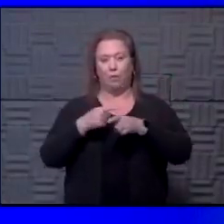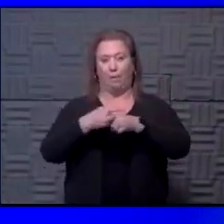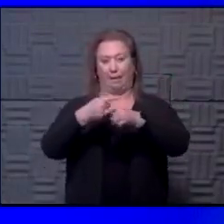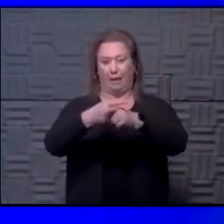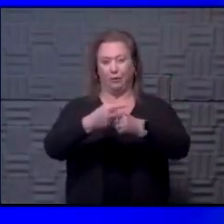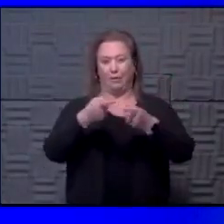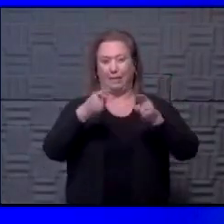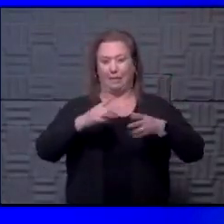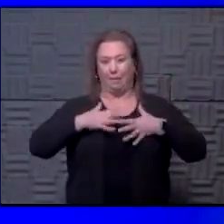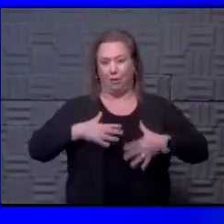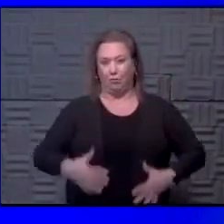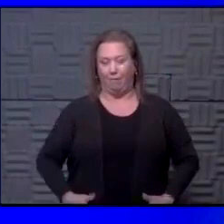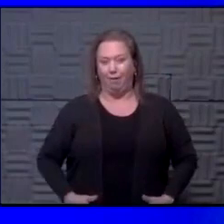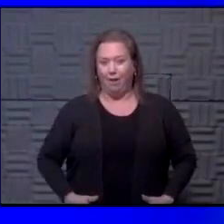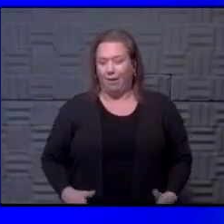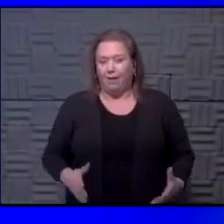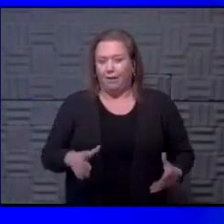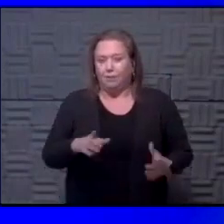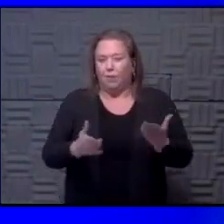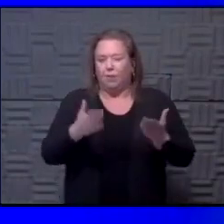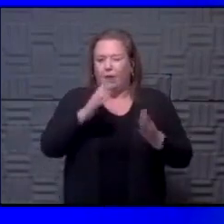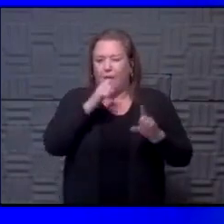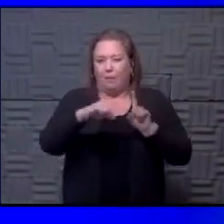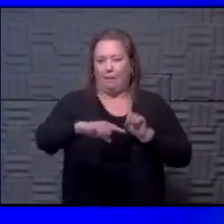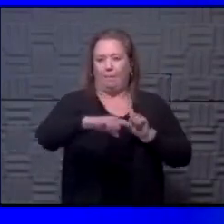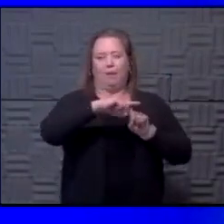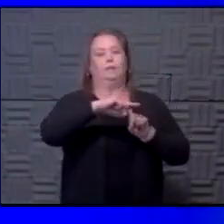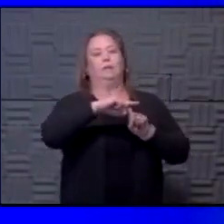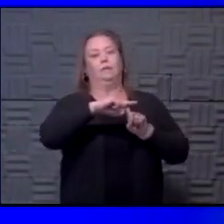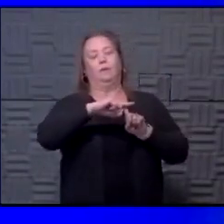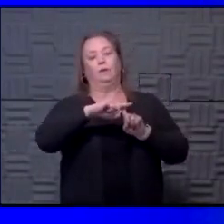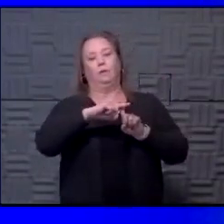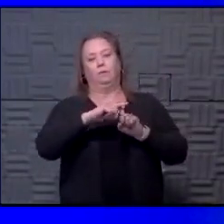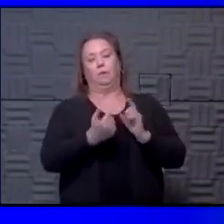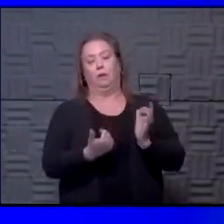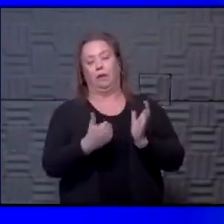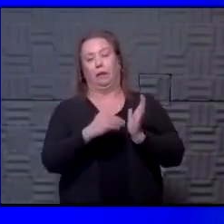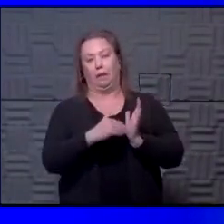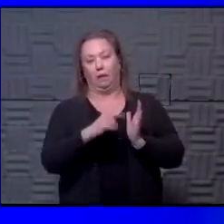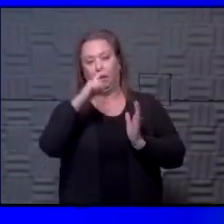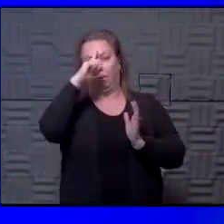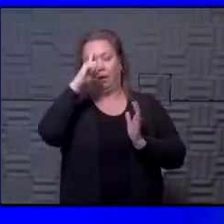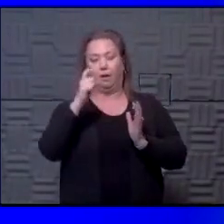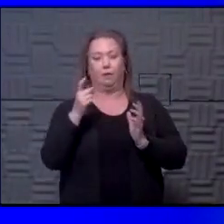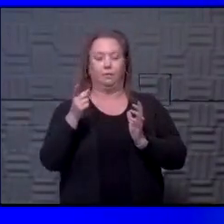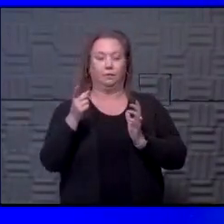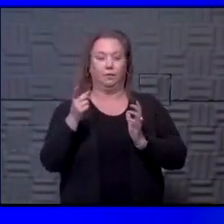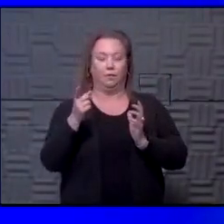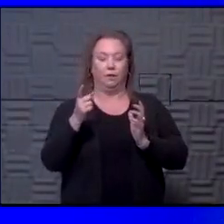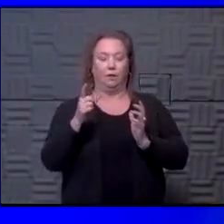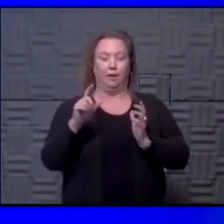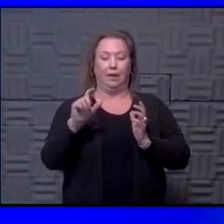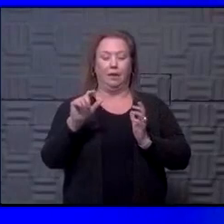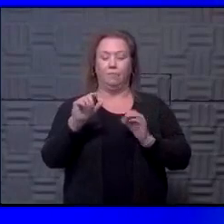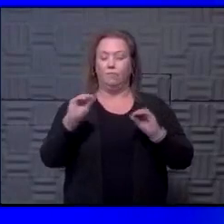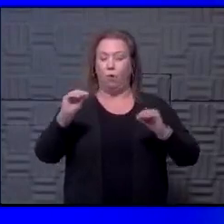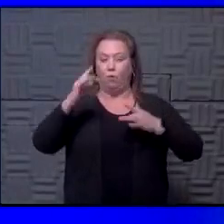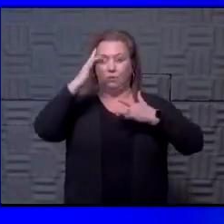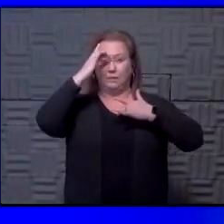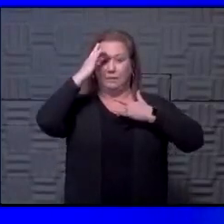on, so you may not be positive. But again, because we know that even